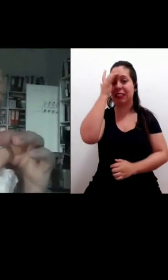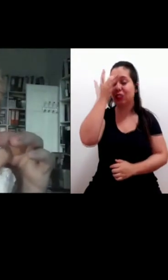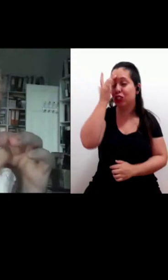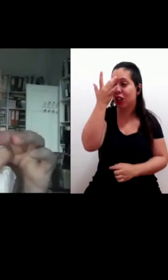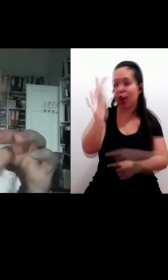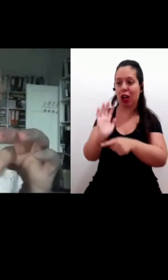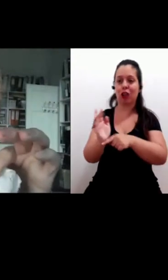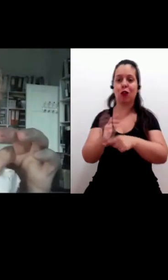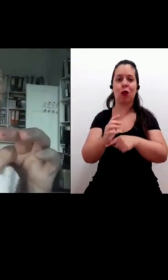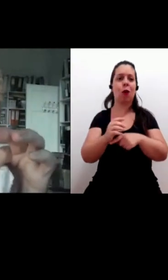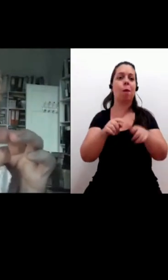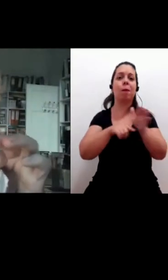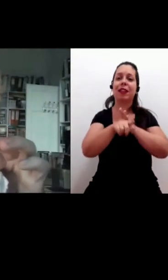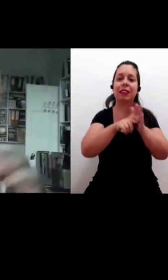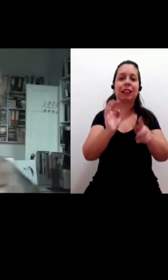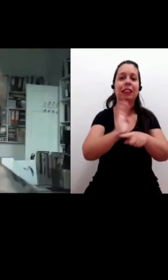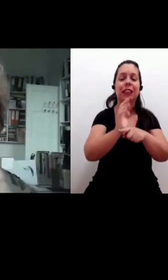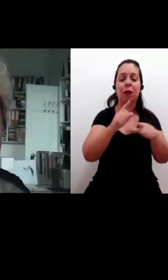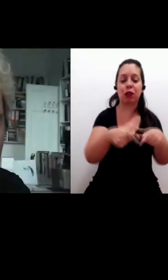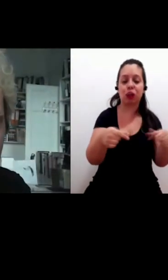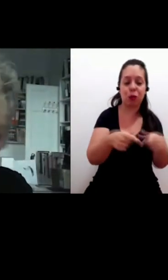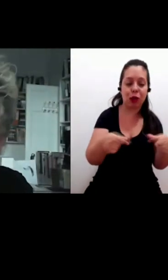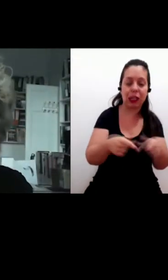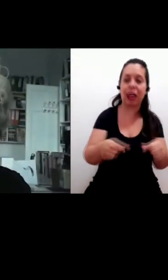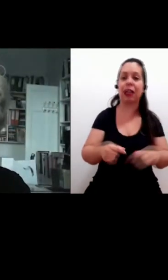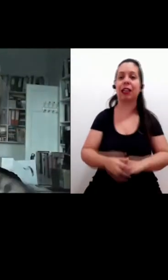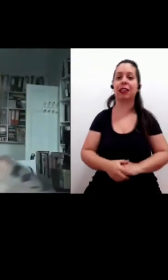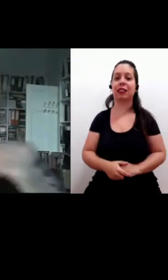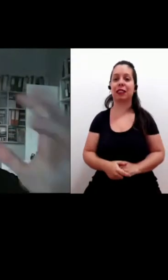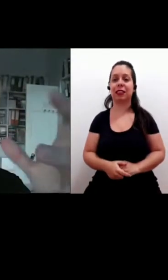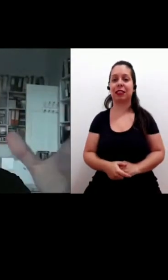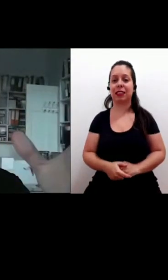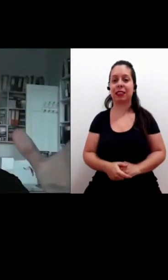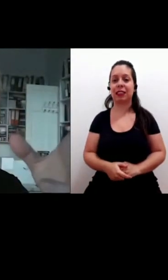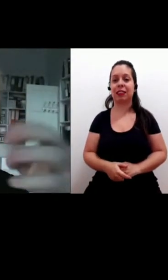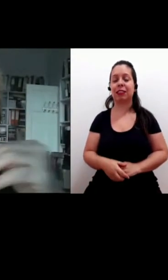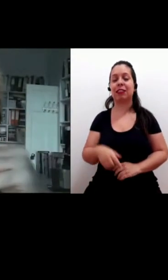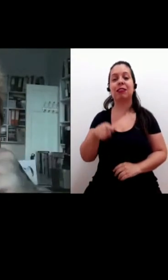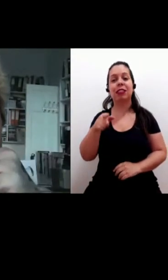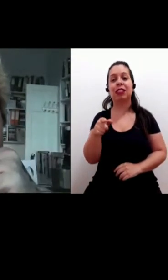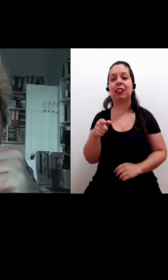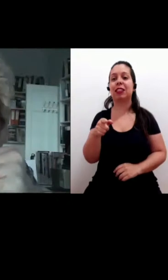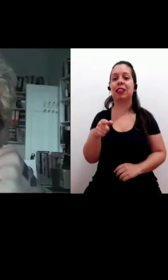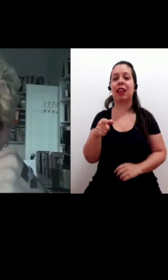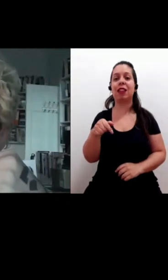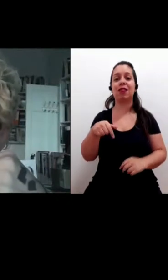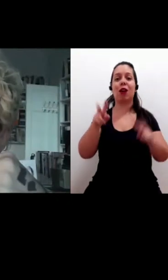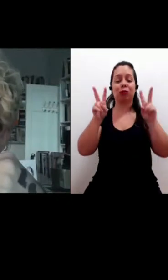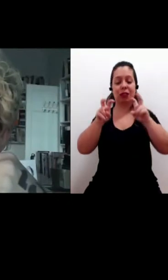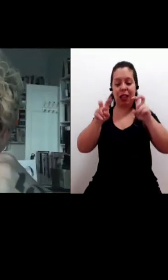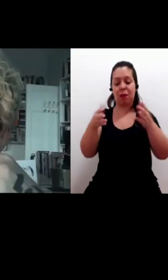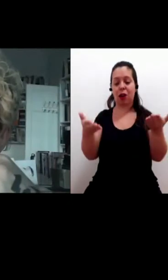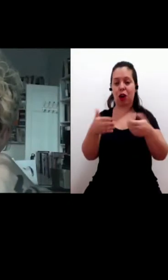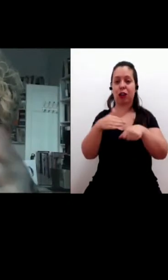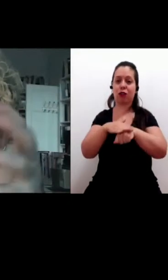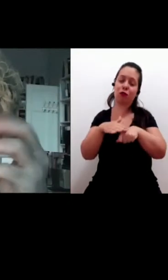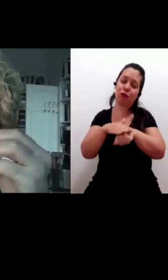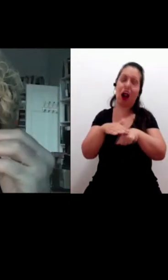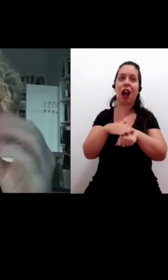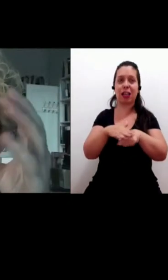it's the handmadeness of, I think that is a theme in our conversation today, in a way that it's,